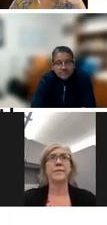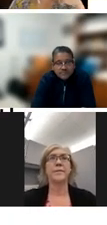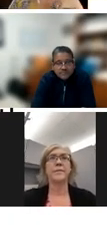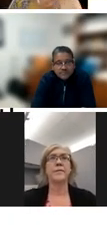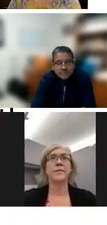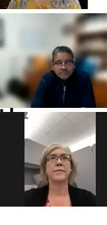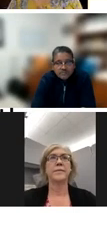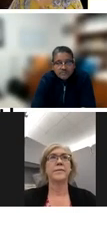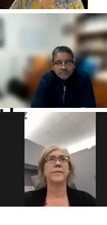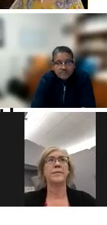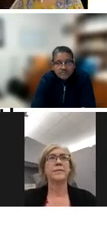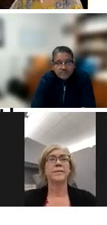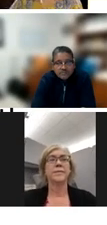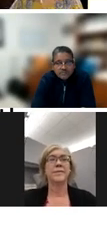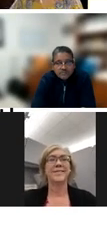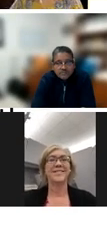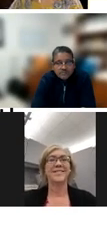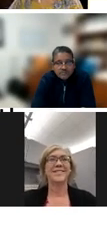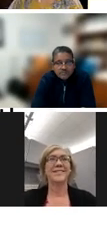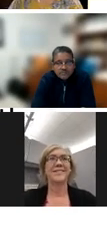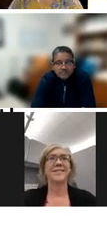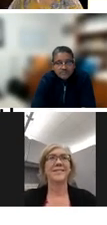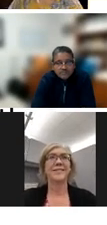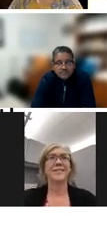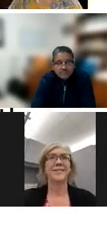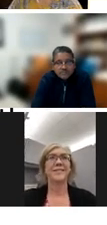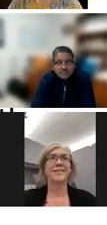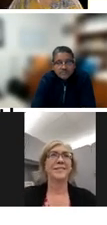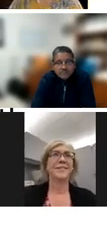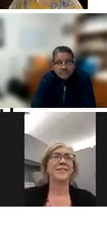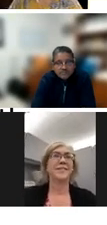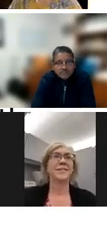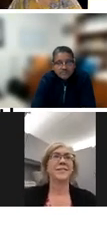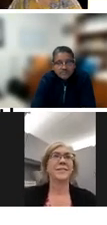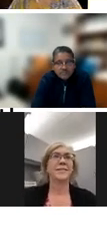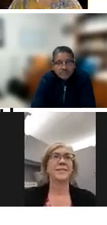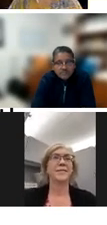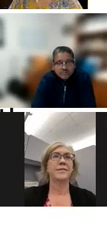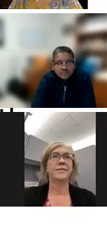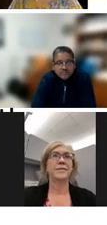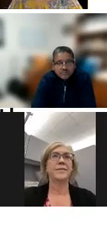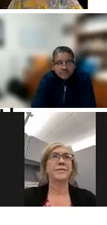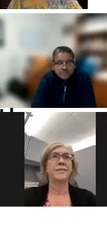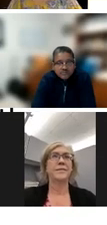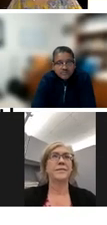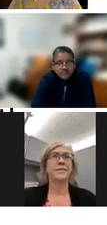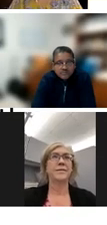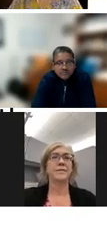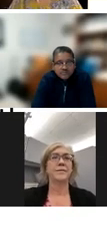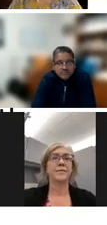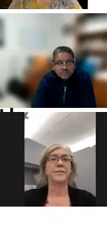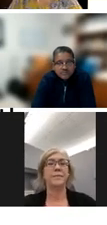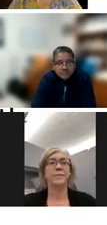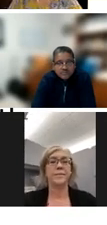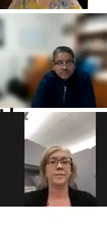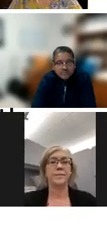Before we get into that, you know our ground rules. You've seen this slide before. Please use the chat box, and we are gonna make